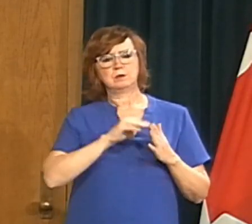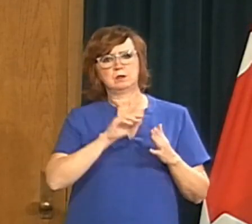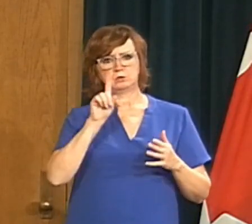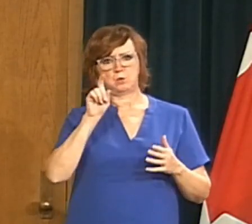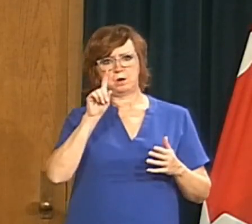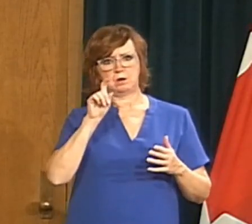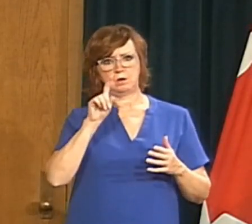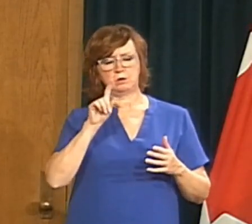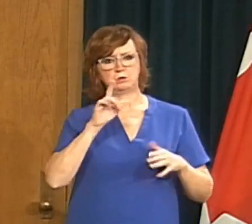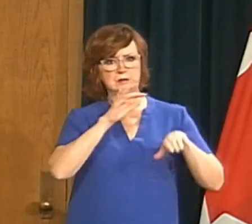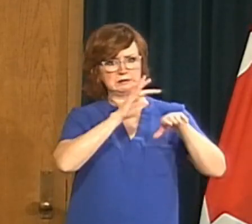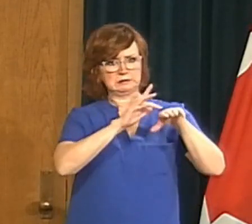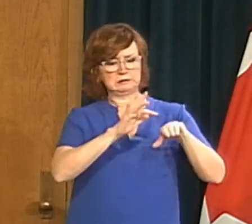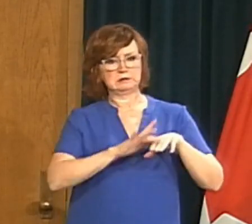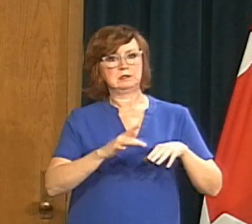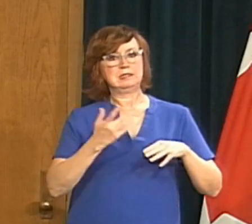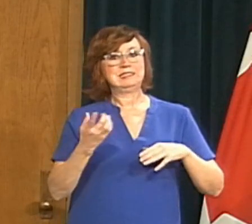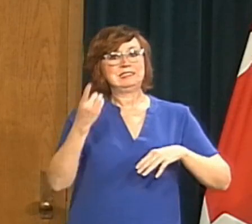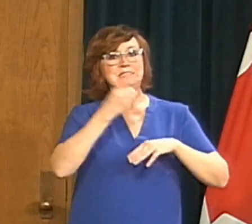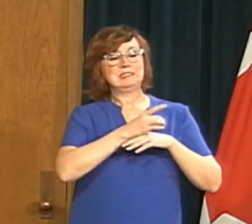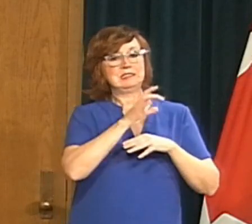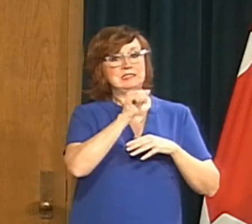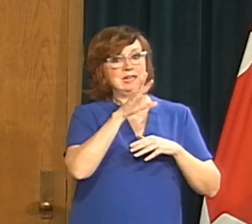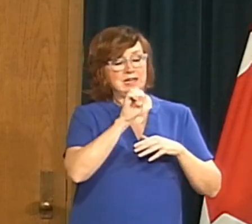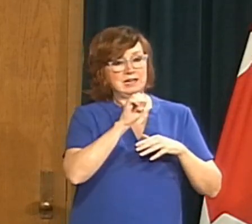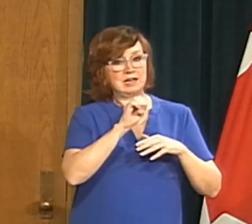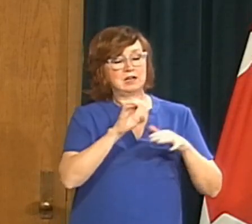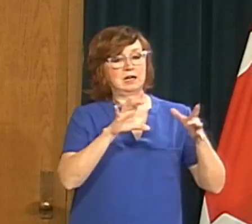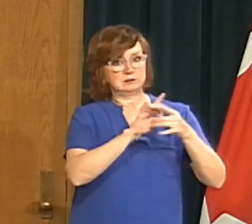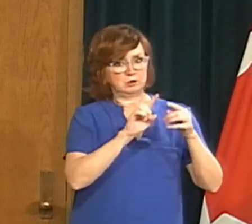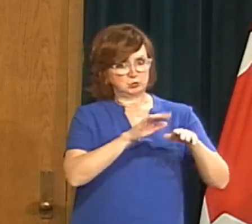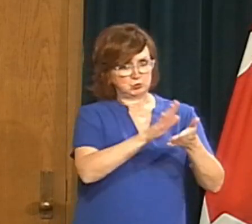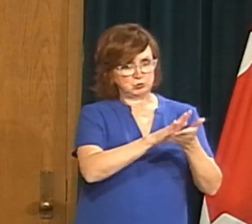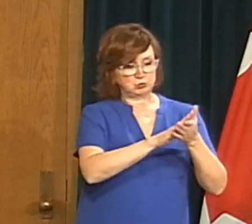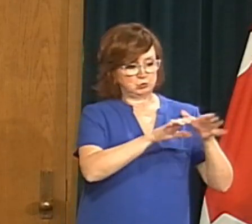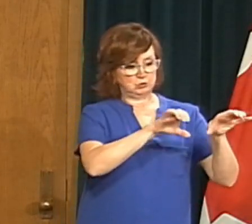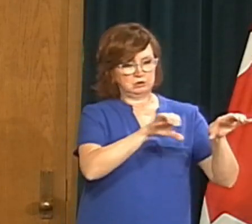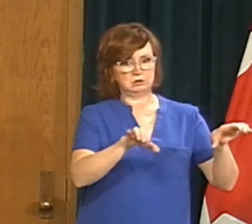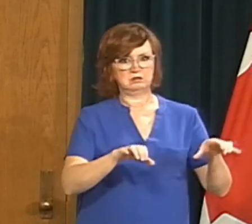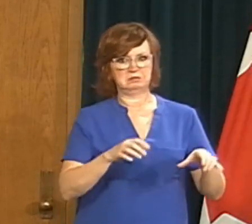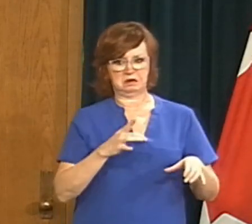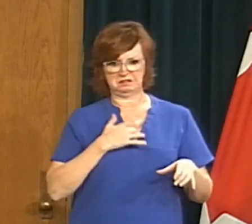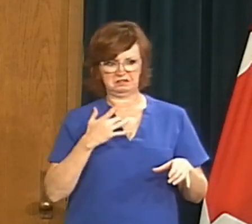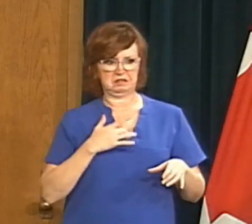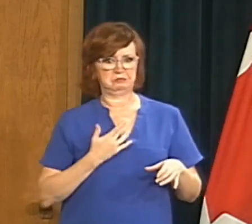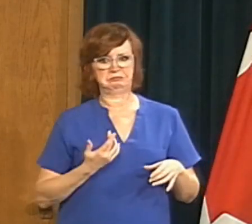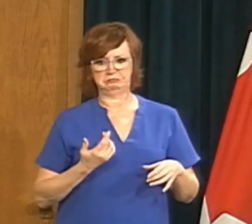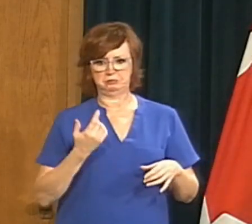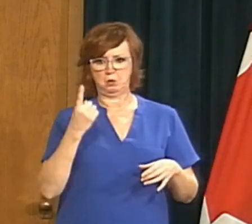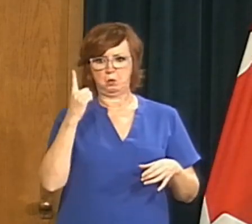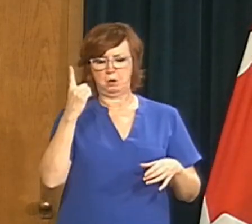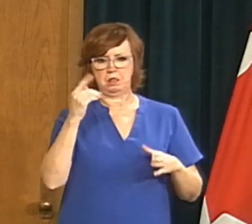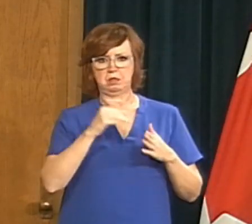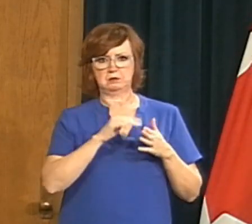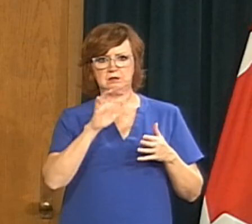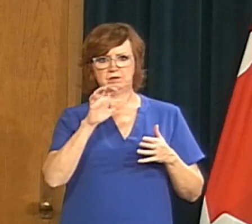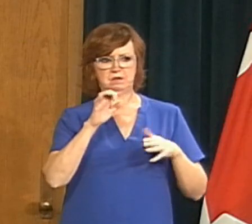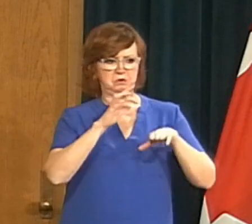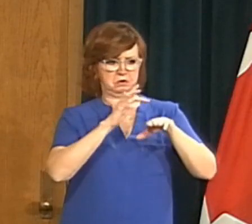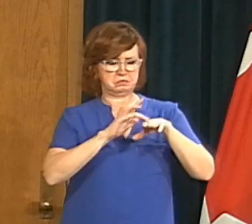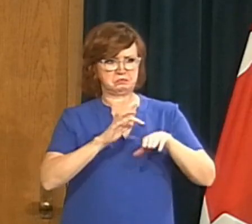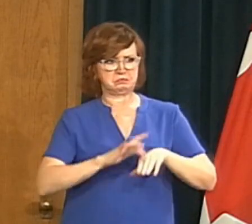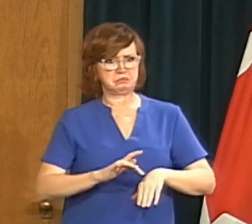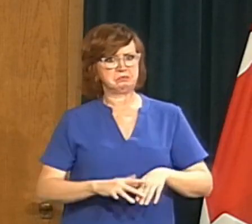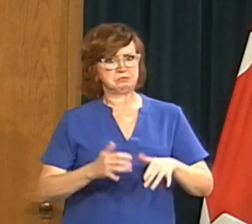our school-based daycare facilities, of which we likely have about 1,500 availabilities. So we are going to make those